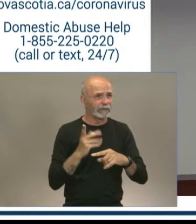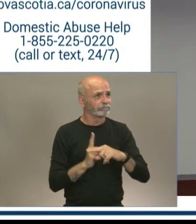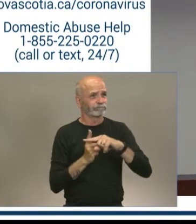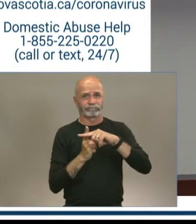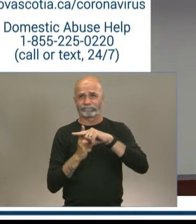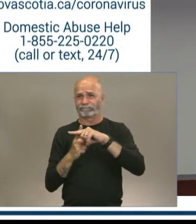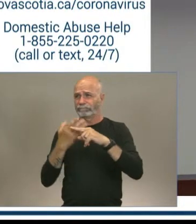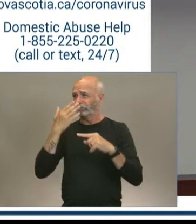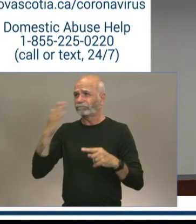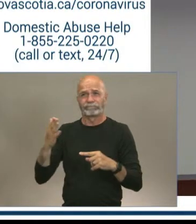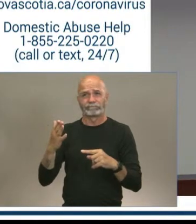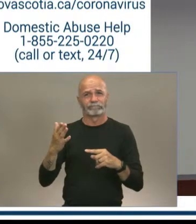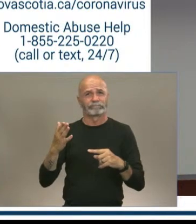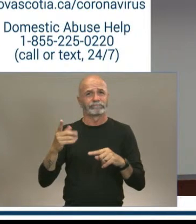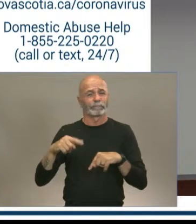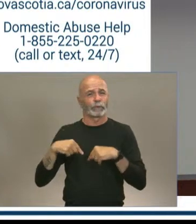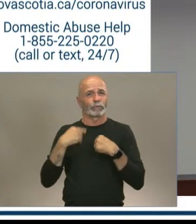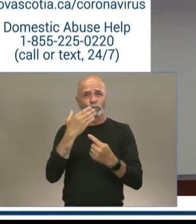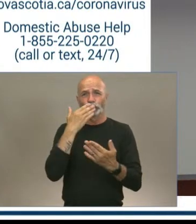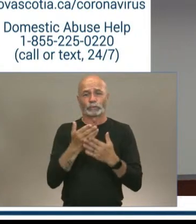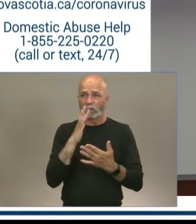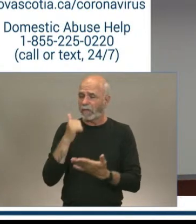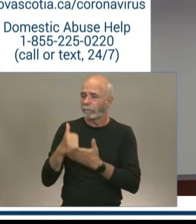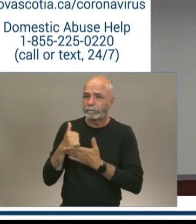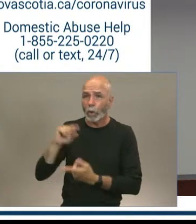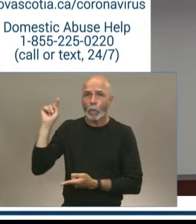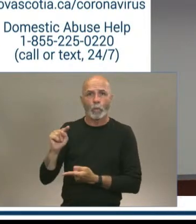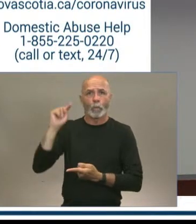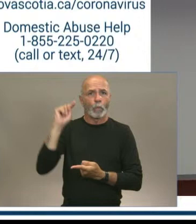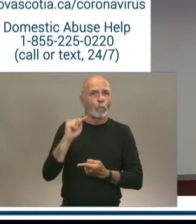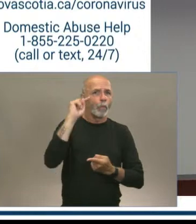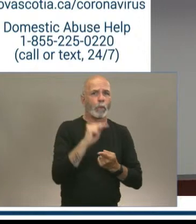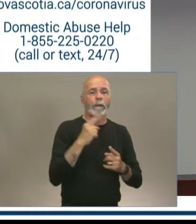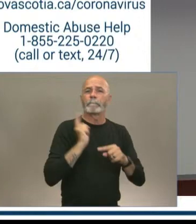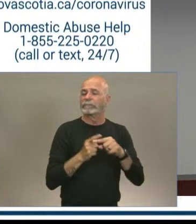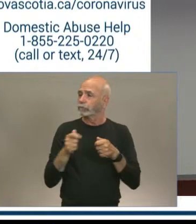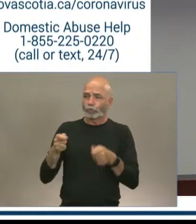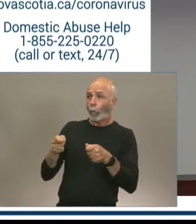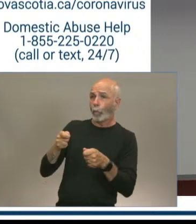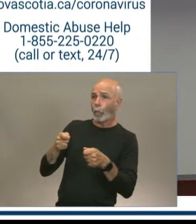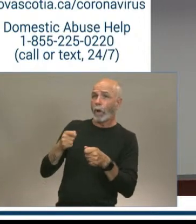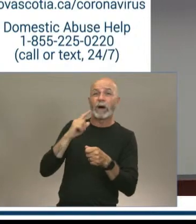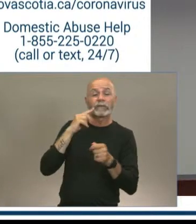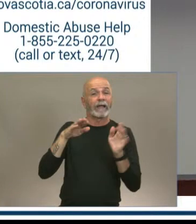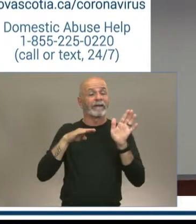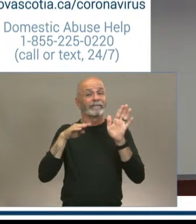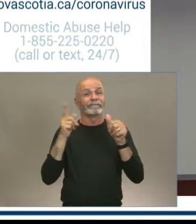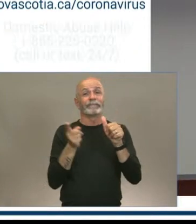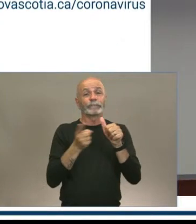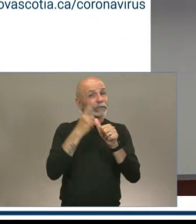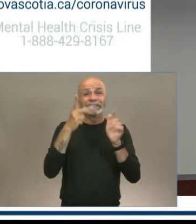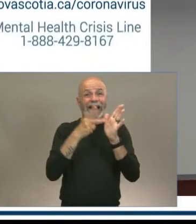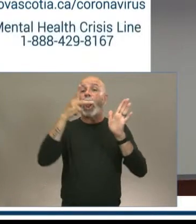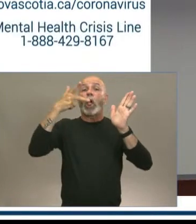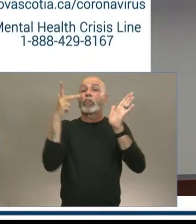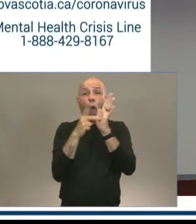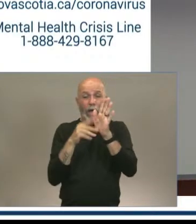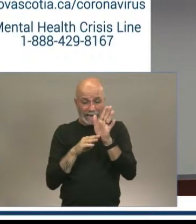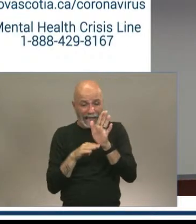especially its contribution to our rapid control of the third wave. The vaccine is working right here in Nova